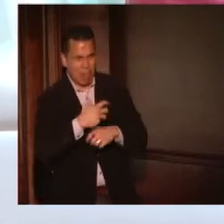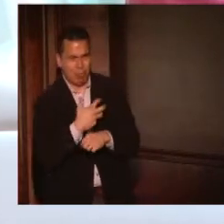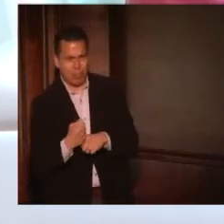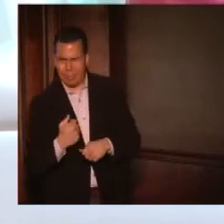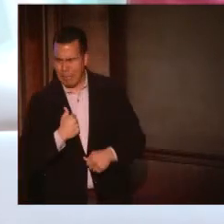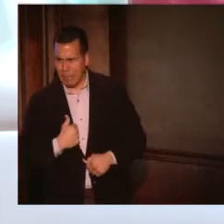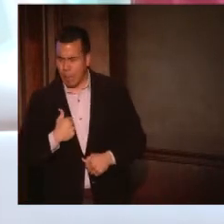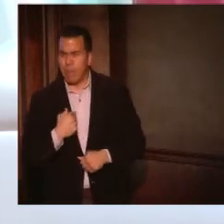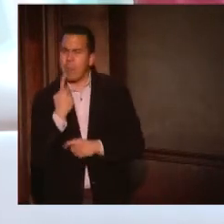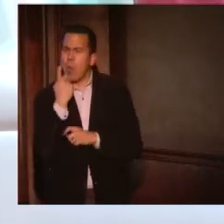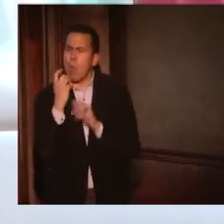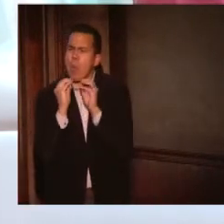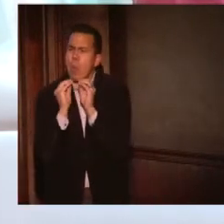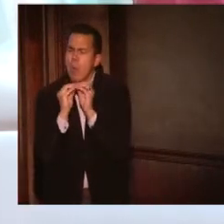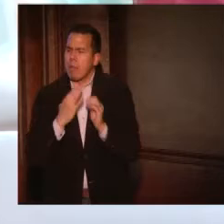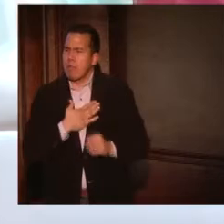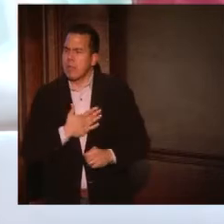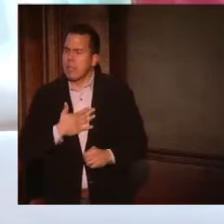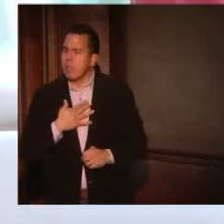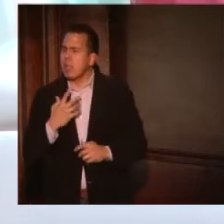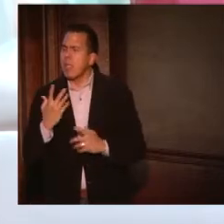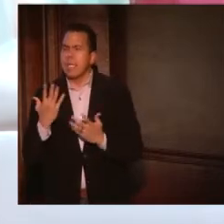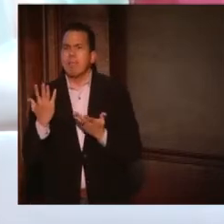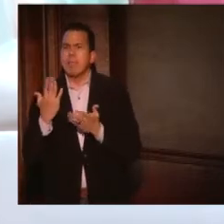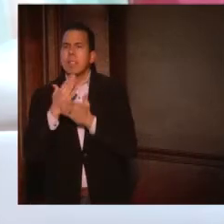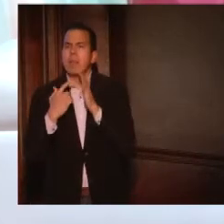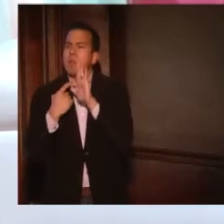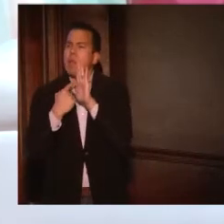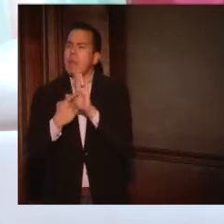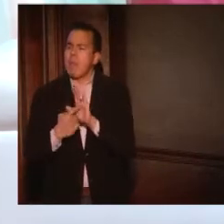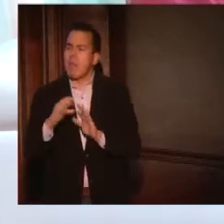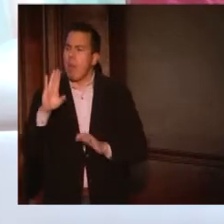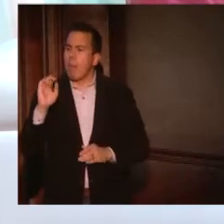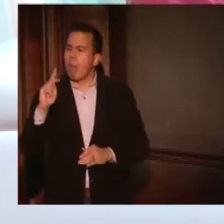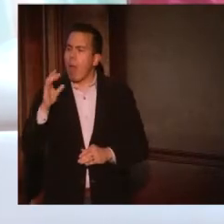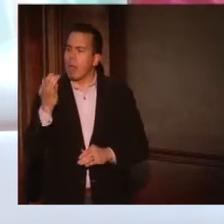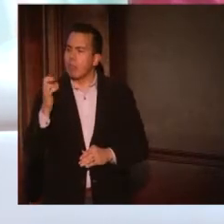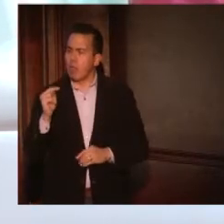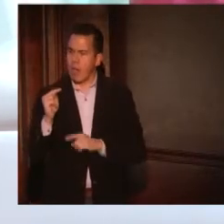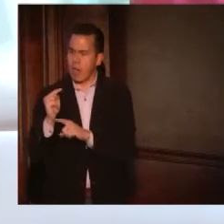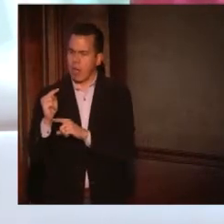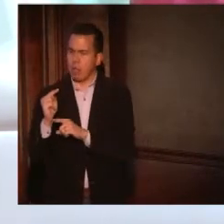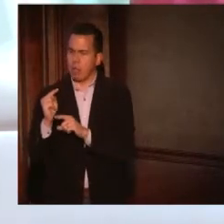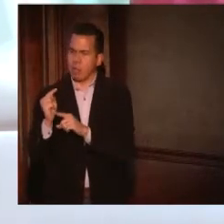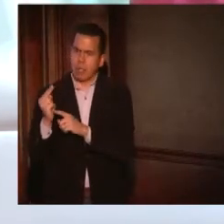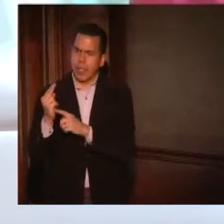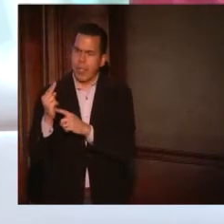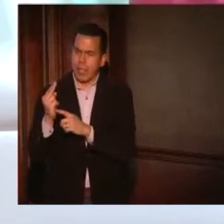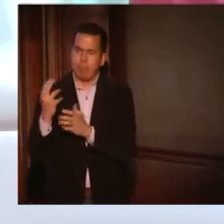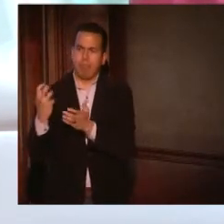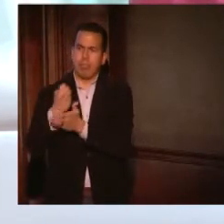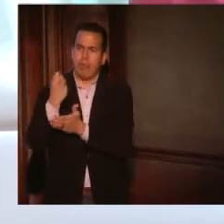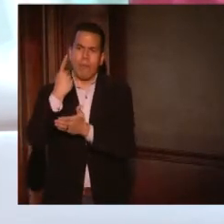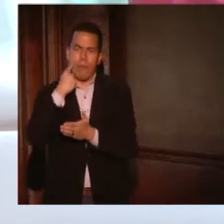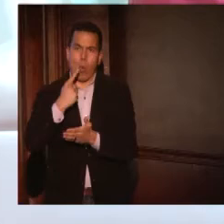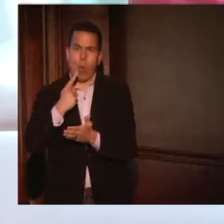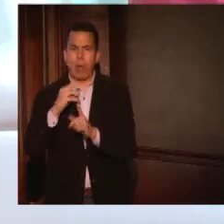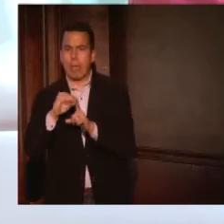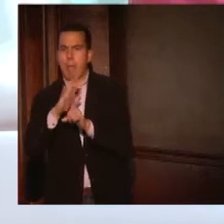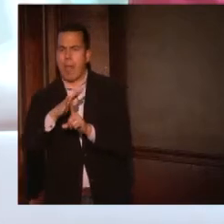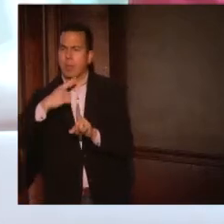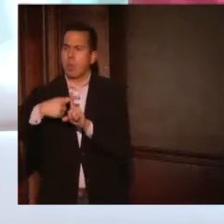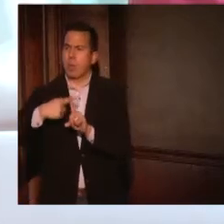you. Give us some other examples of how blockchain is being used for good, because I know you work with a lot of orgs. One of the ones I'm really interested in is